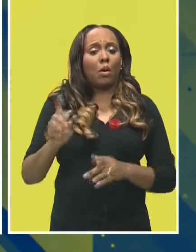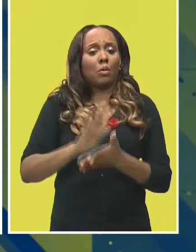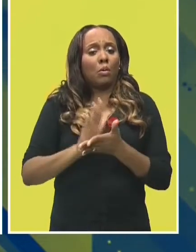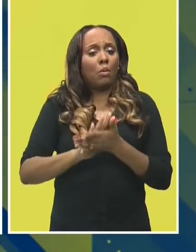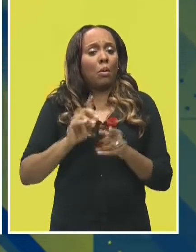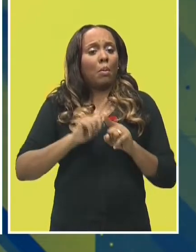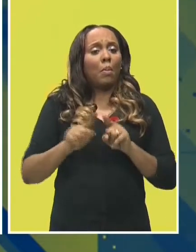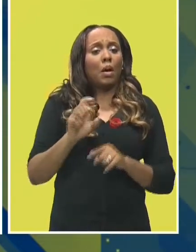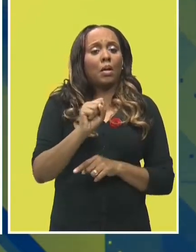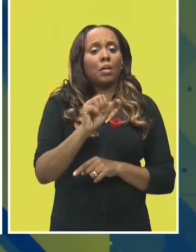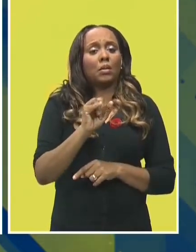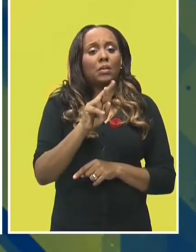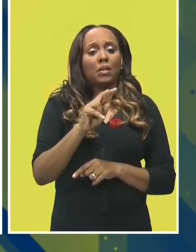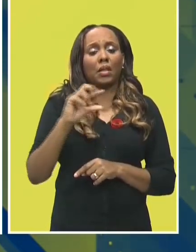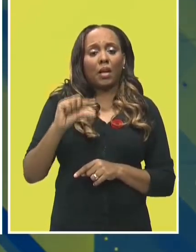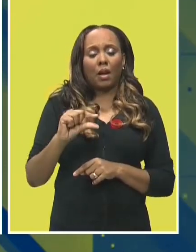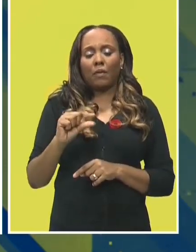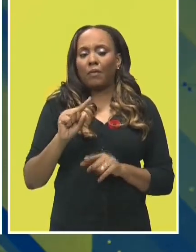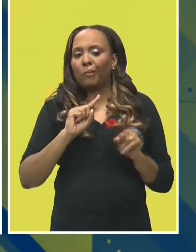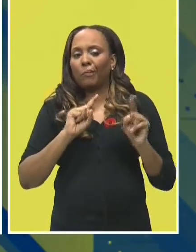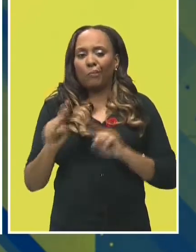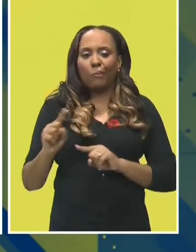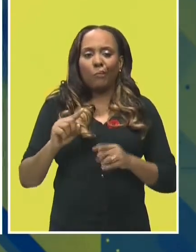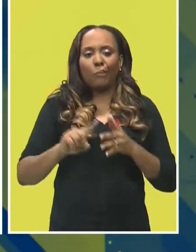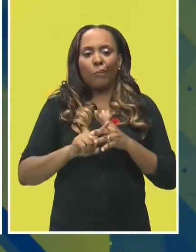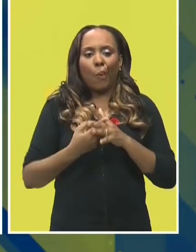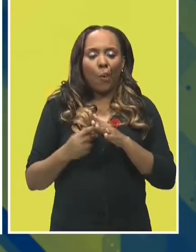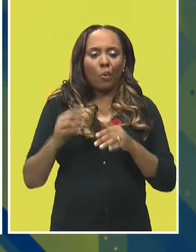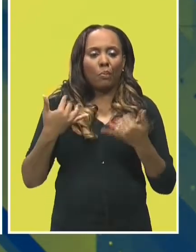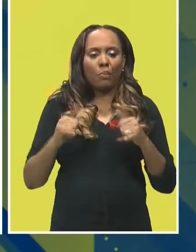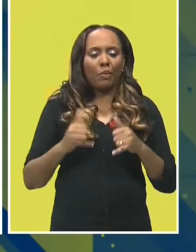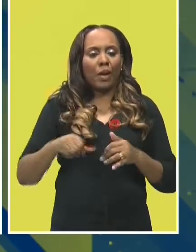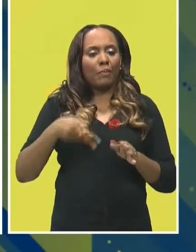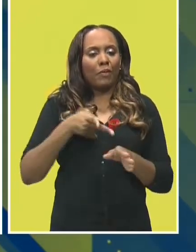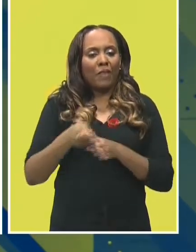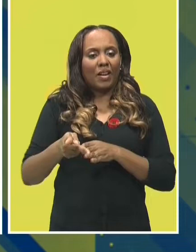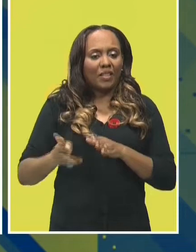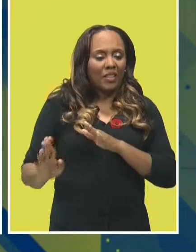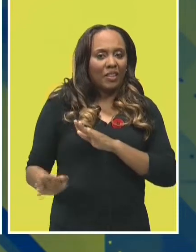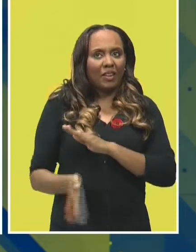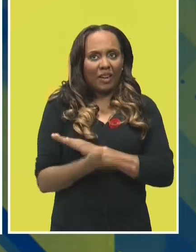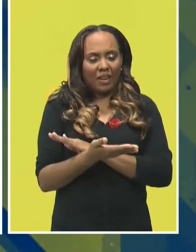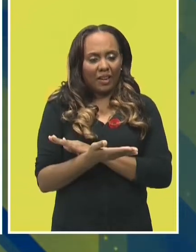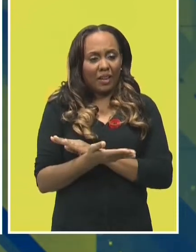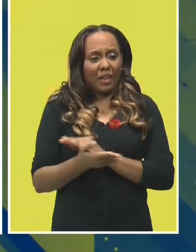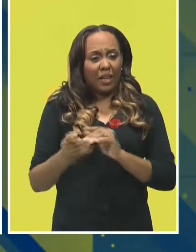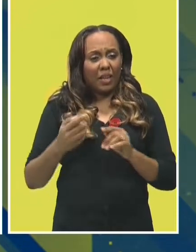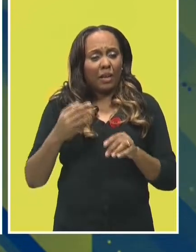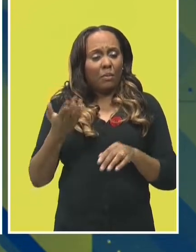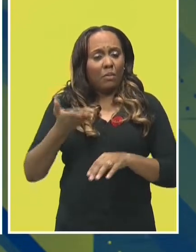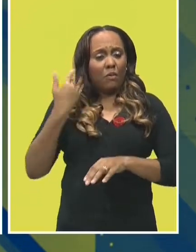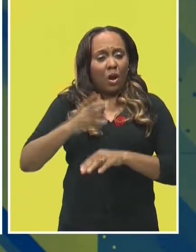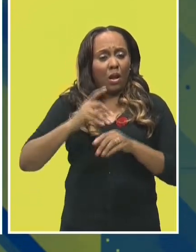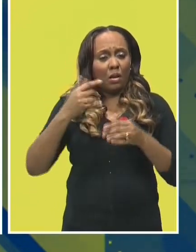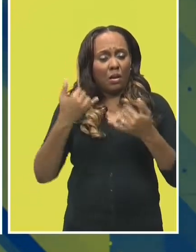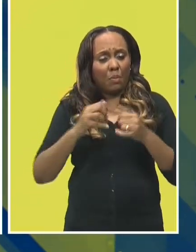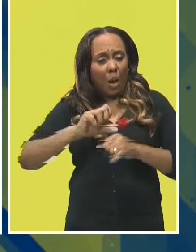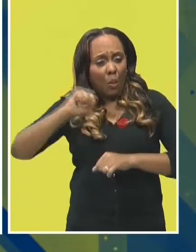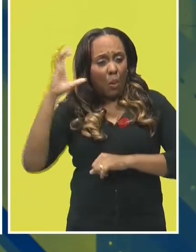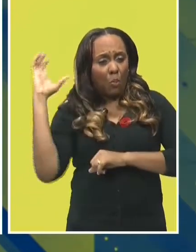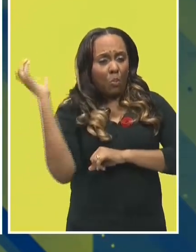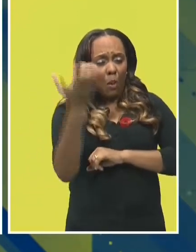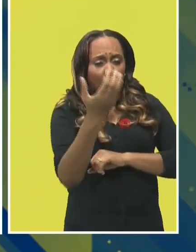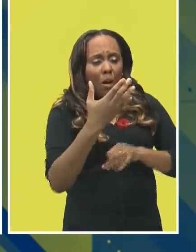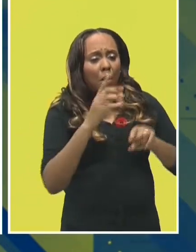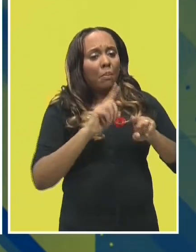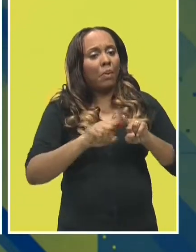debut against England at Jamaica, predominantly as a bowler. In his early days, bowling was his leading suit, with batting playing the sidekick to it.